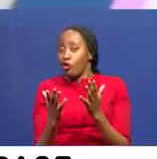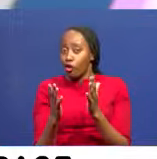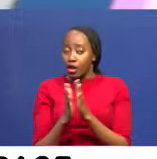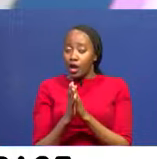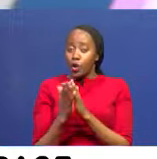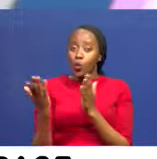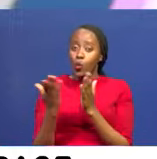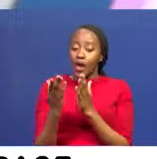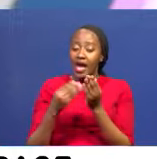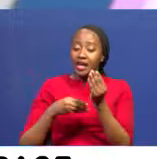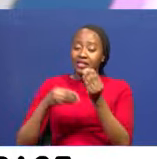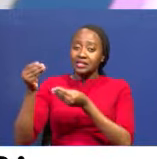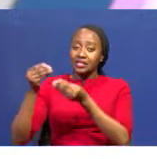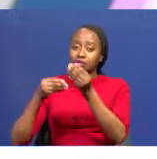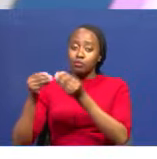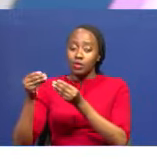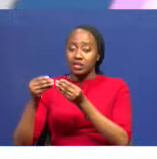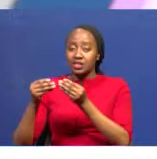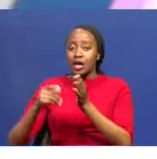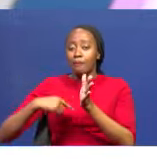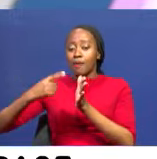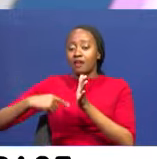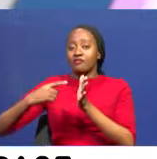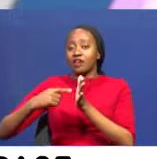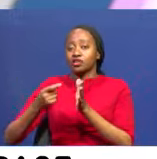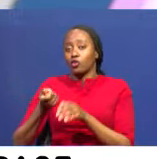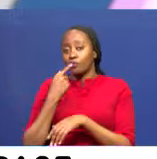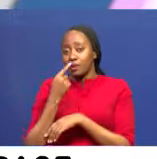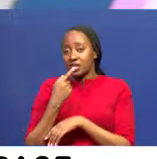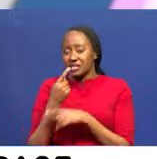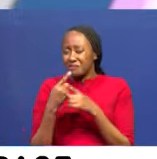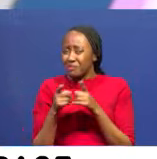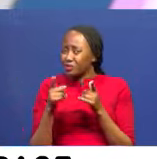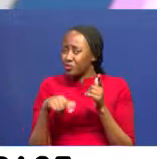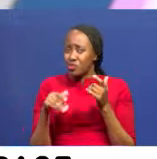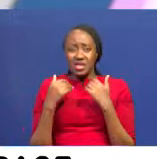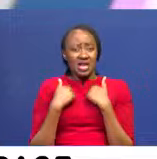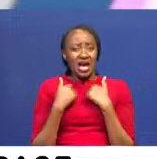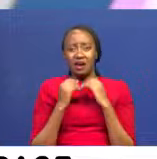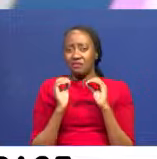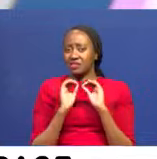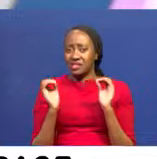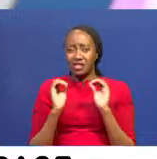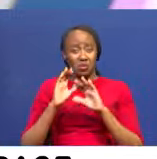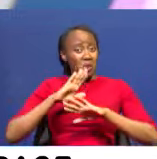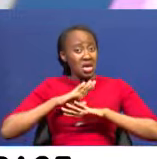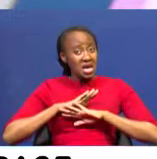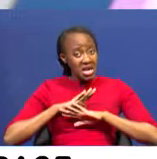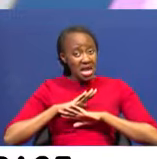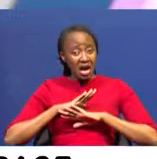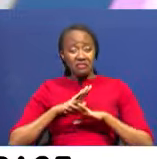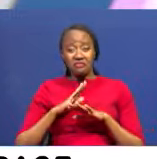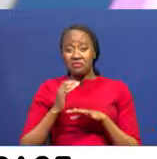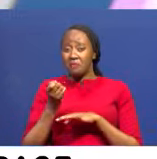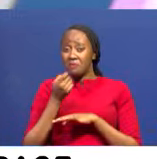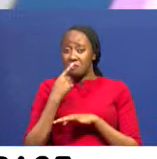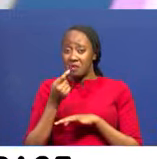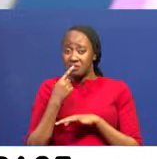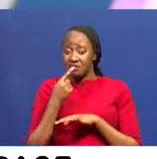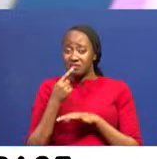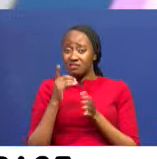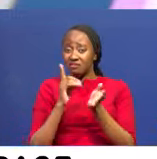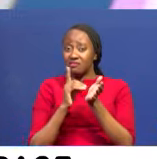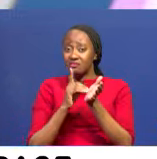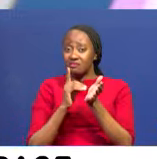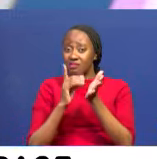now the distribution, manufacture of medicines. Yes, and we don't have enough pharmacists working as yet. We have not reached the